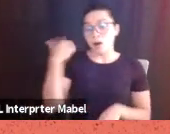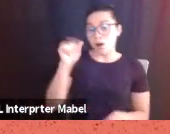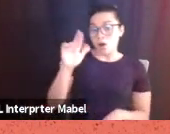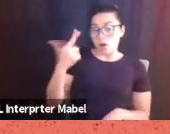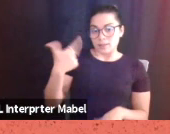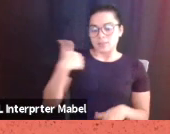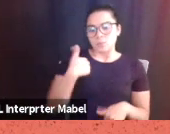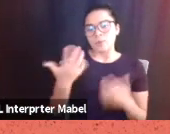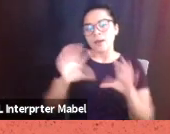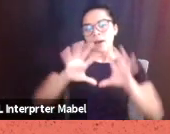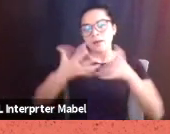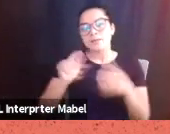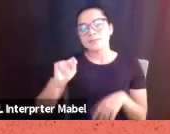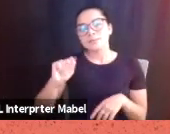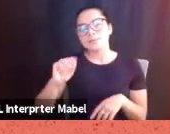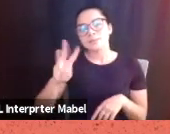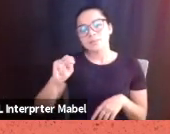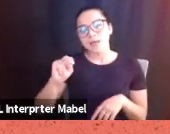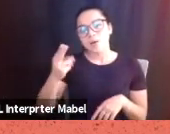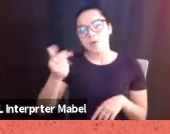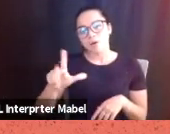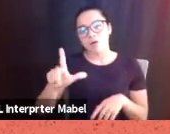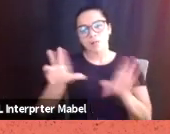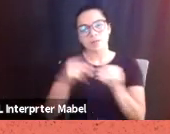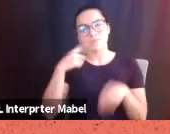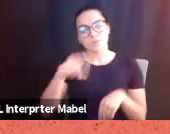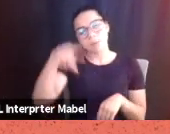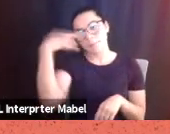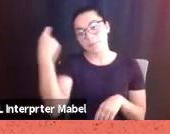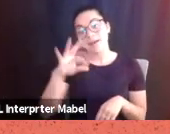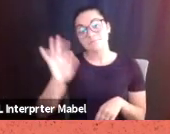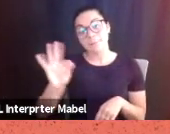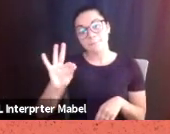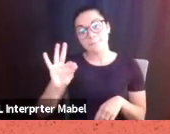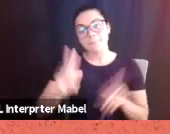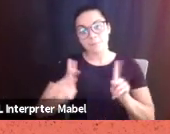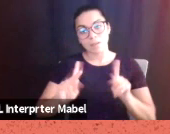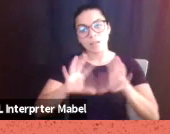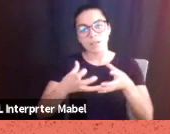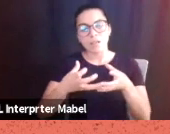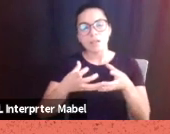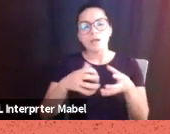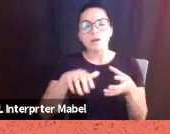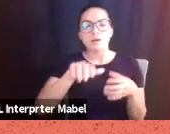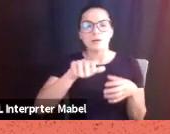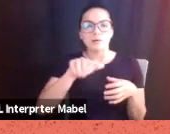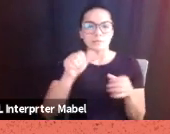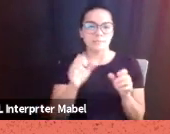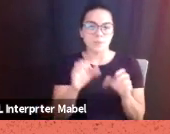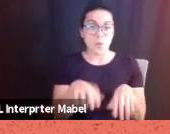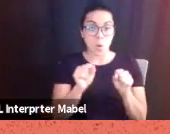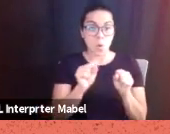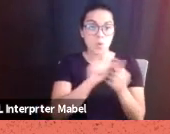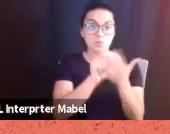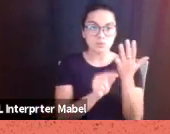Black femmes that was hosted by Tarana Burke, Angelica Ross, and Salamisha Tillett. And then